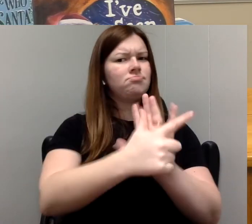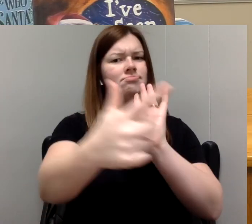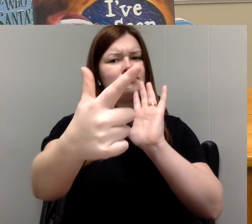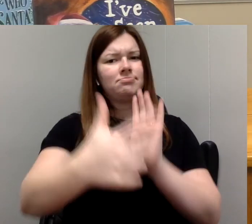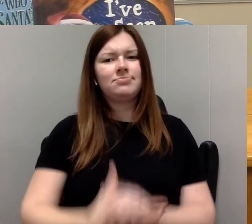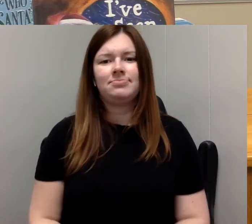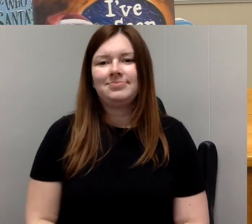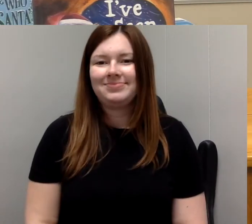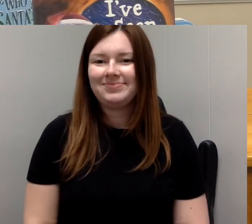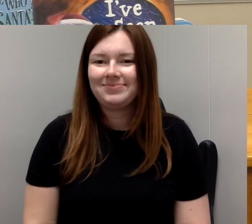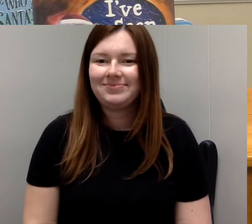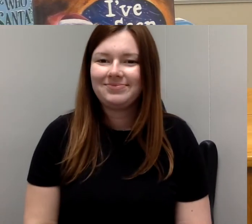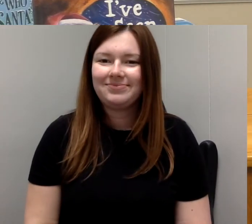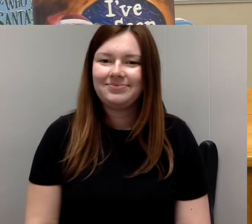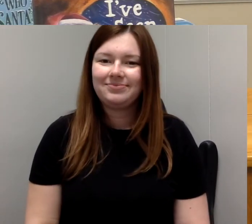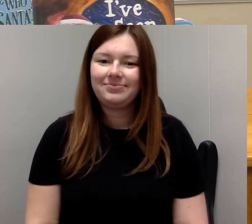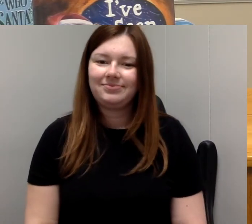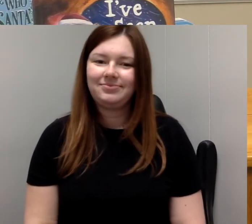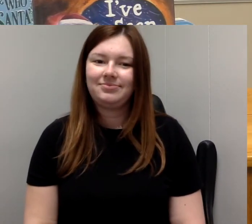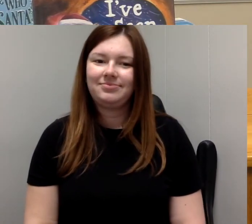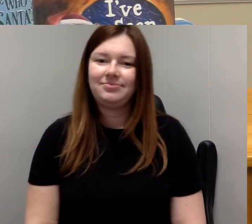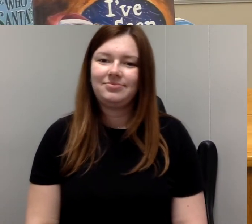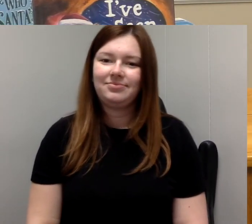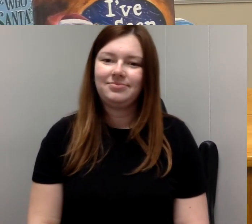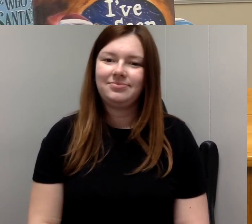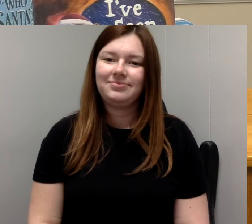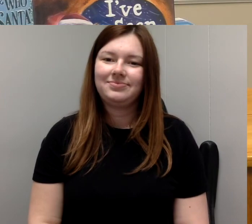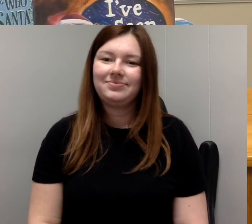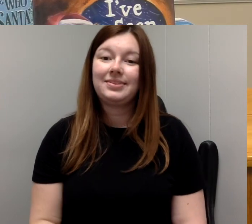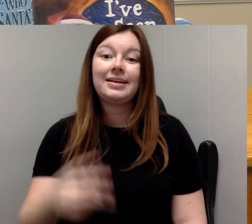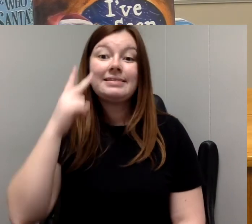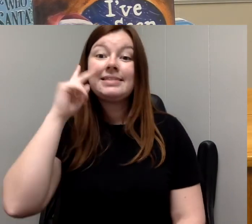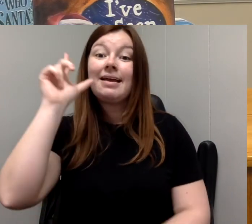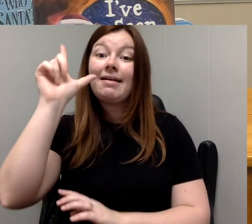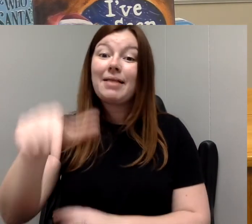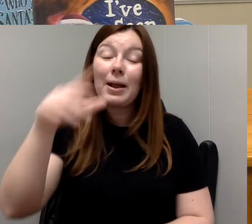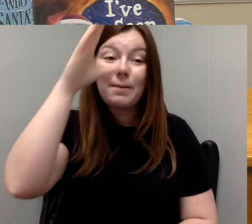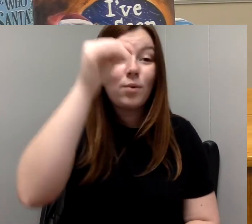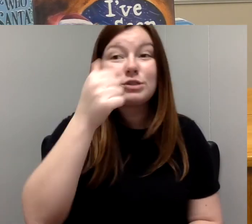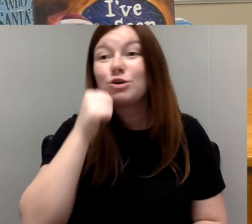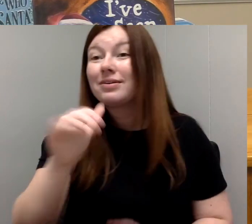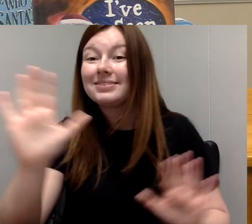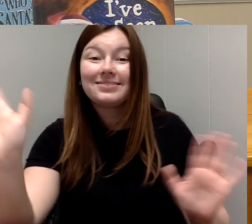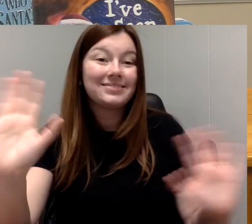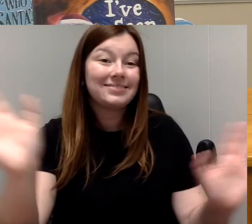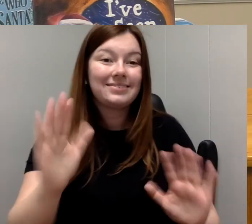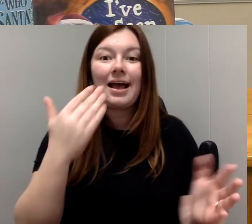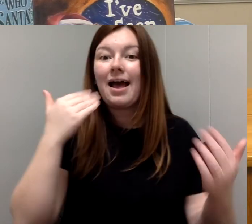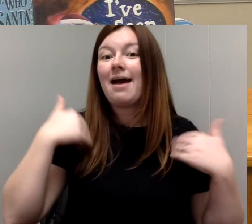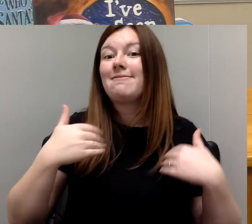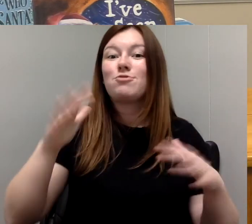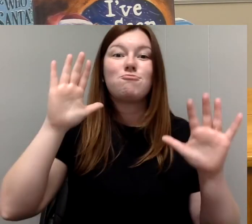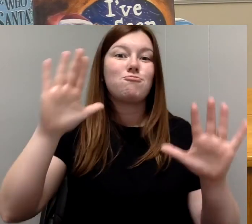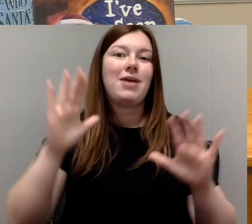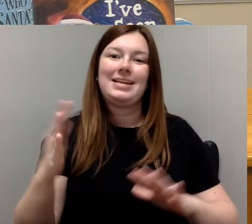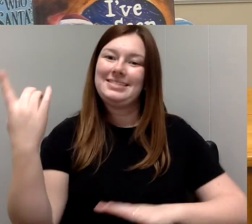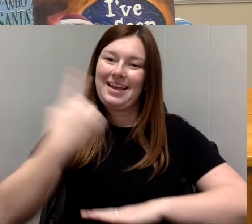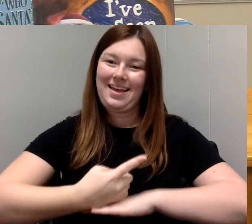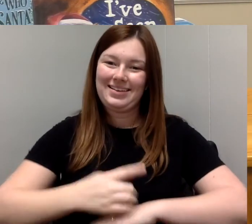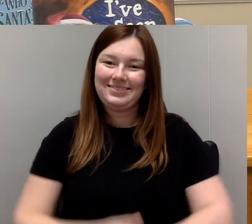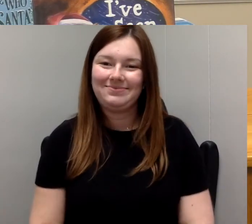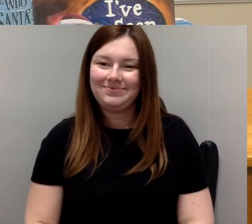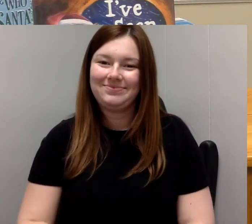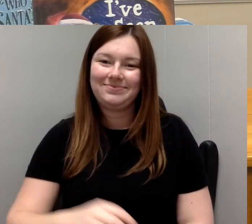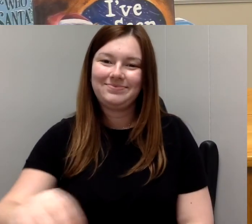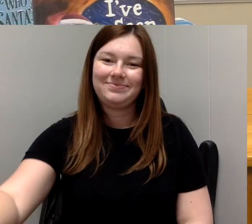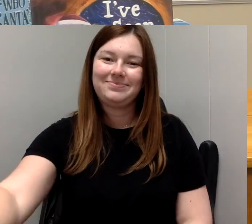more monkeys jumping on the bed. See you later, boys and girls, and have a great day.